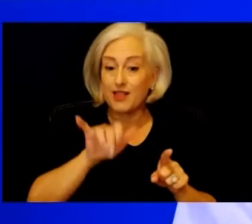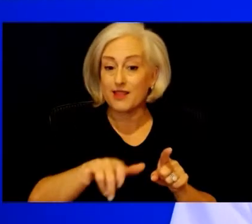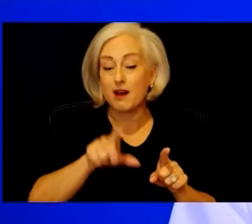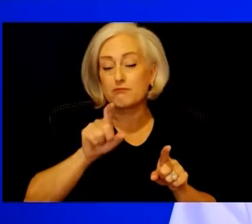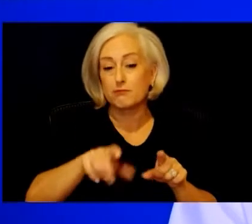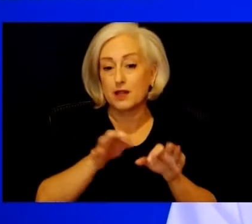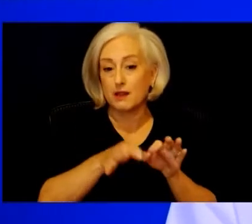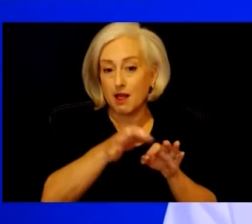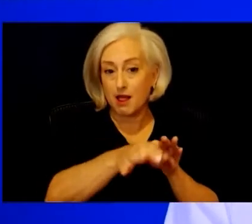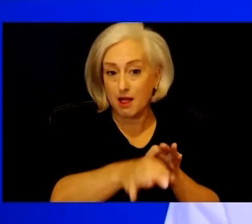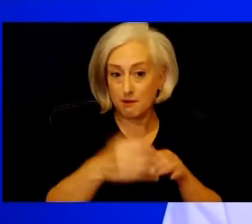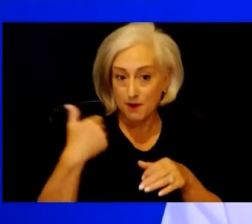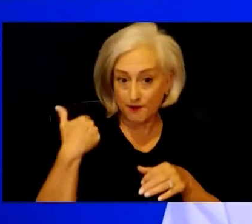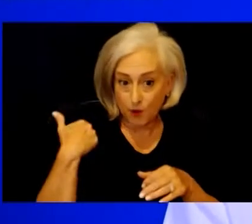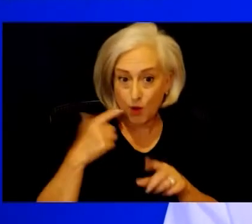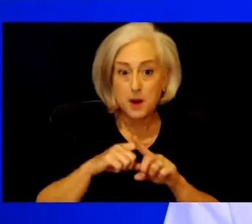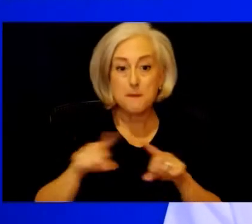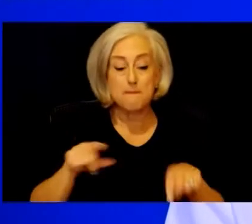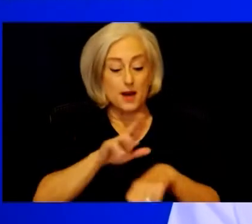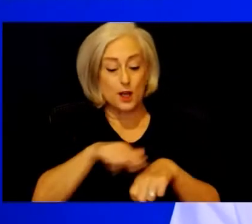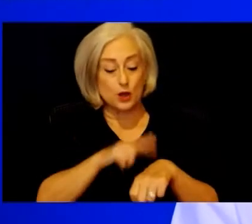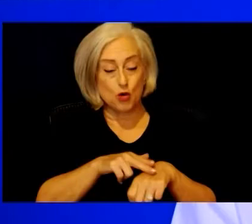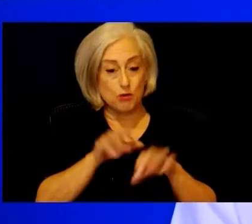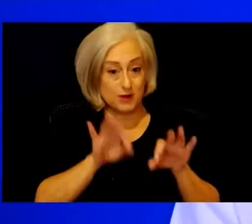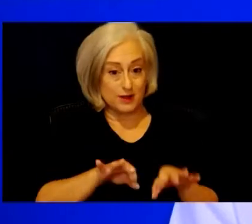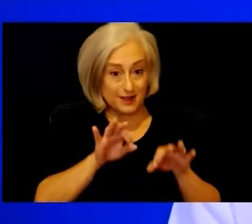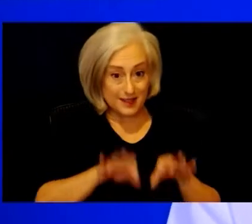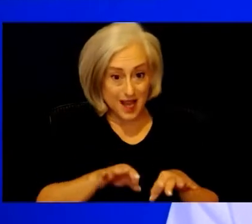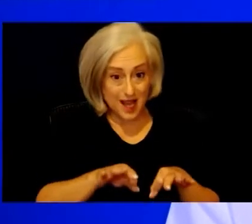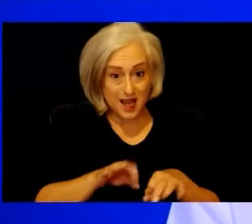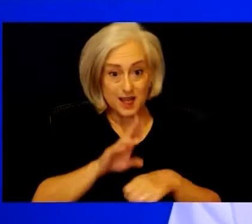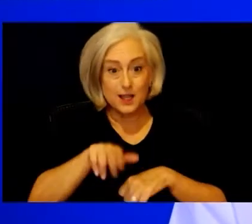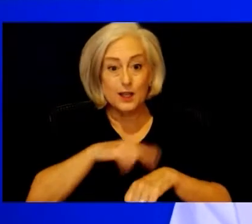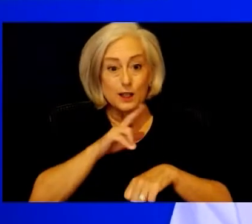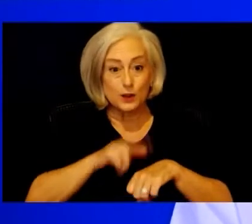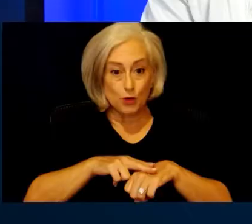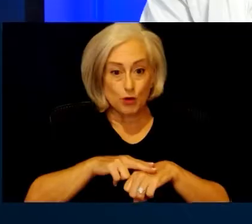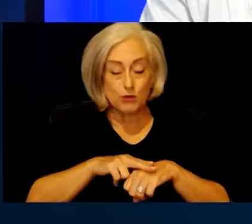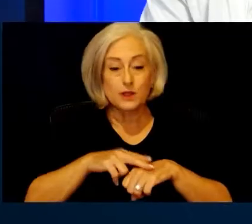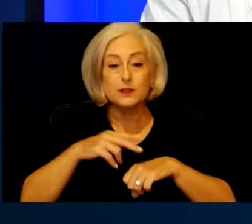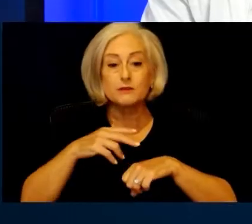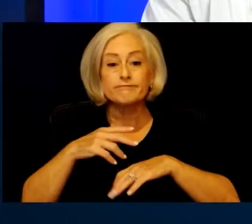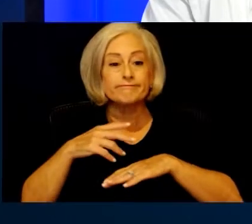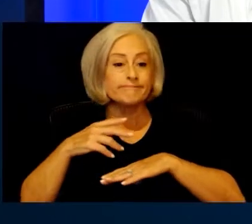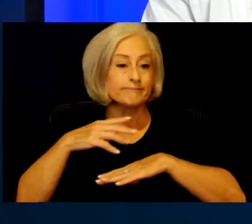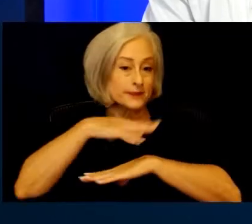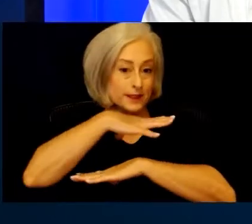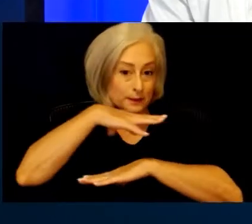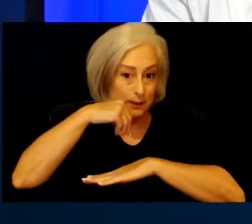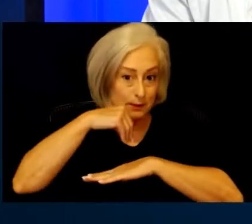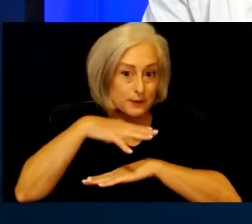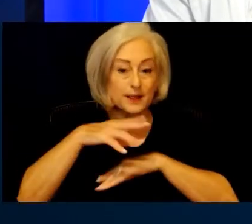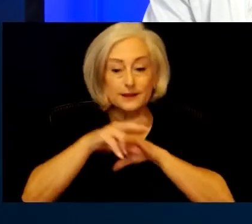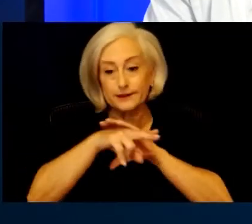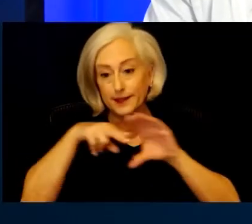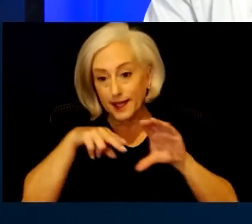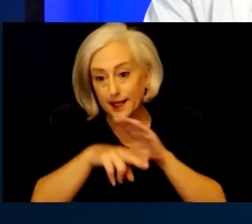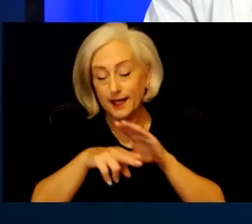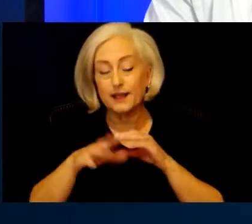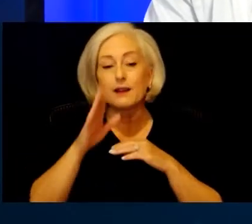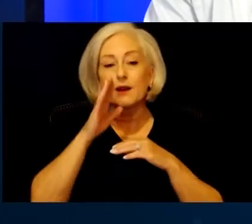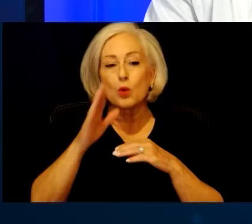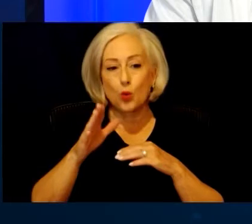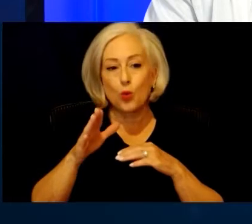and normal scanning by July. And that is definitely good news. I know I have several patients that